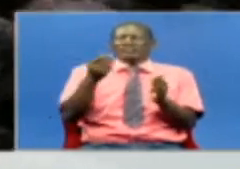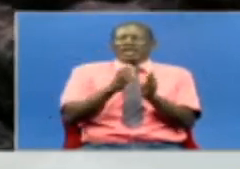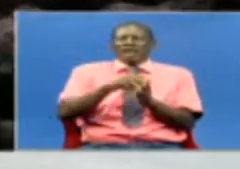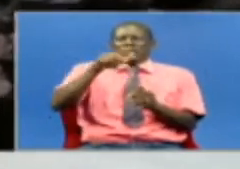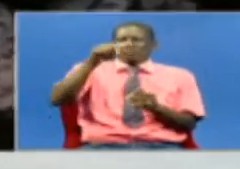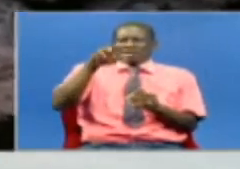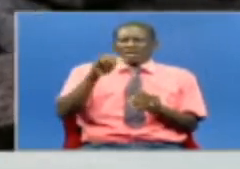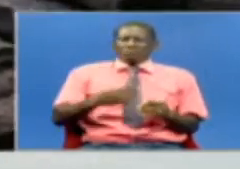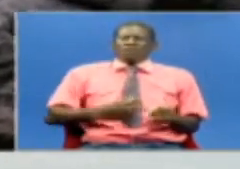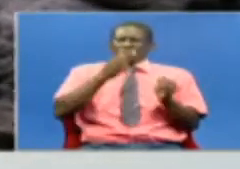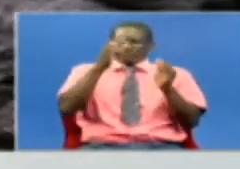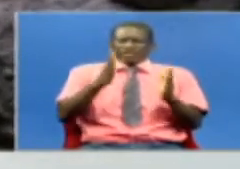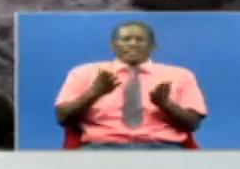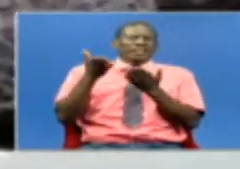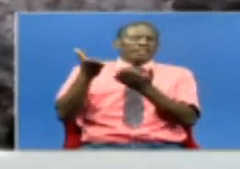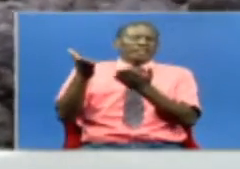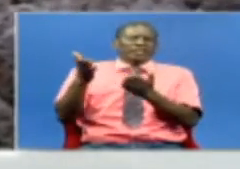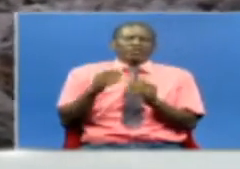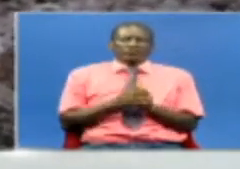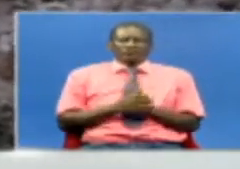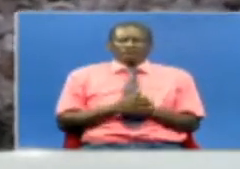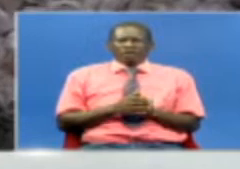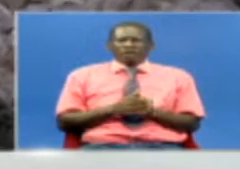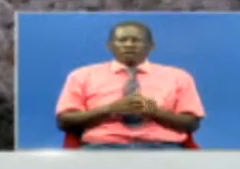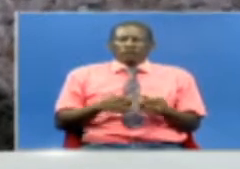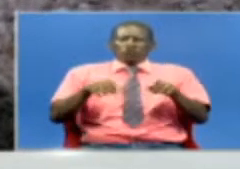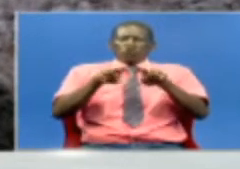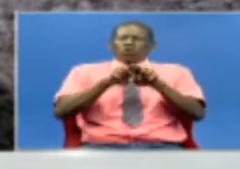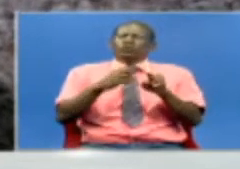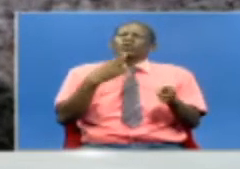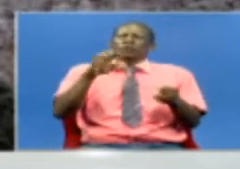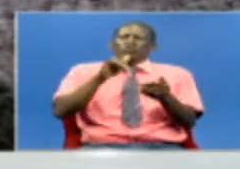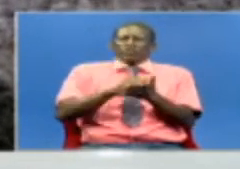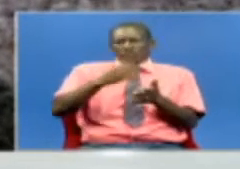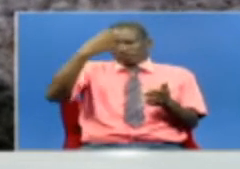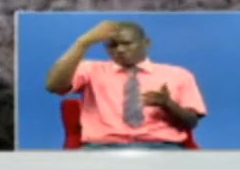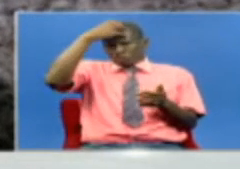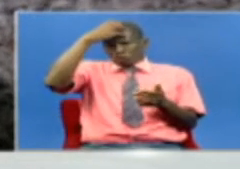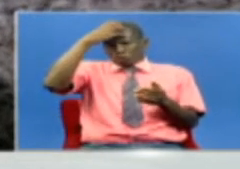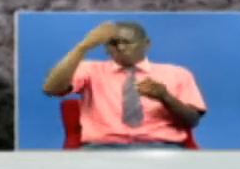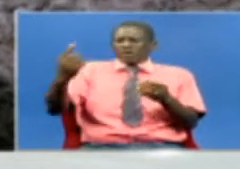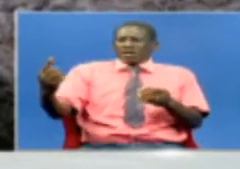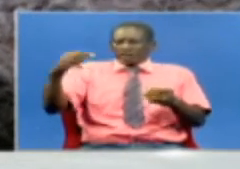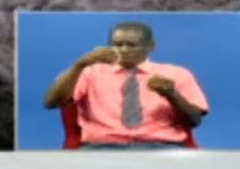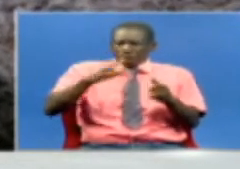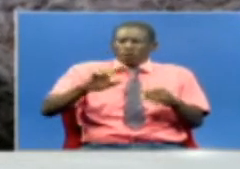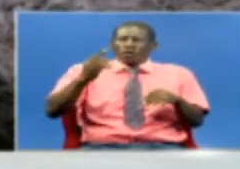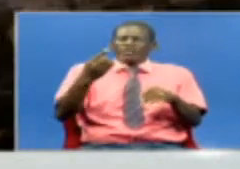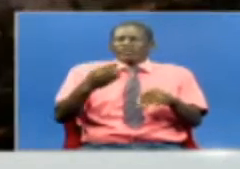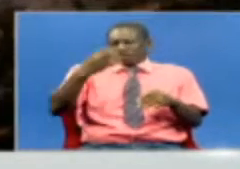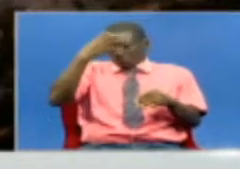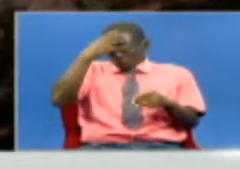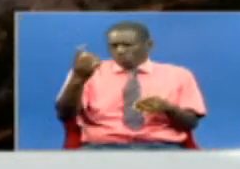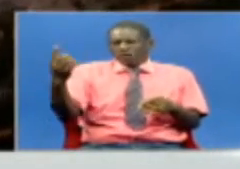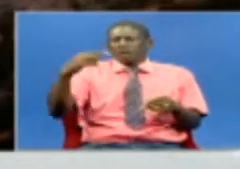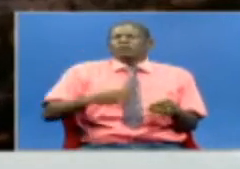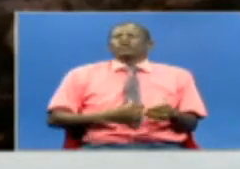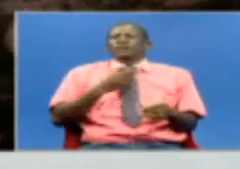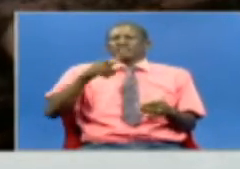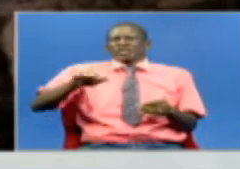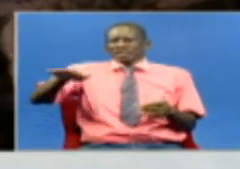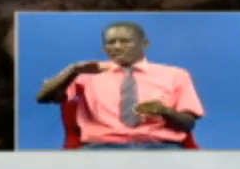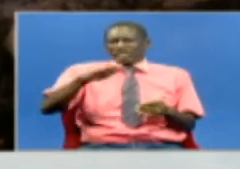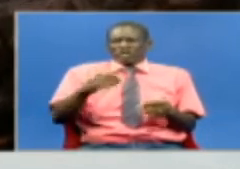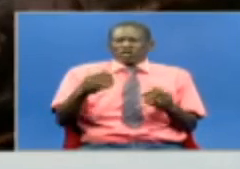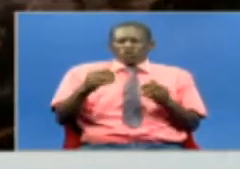as visitors. We are even told the Pope was here at one time. We are